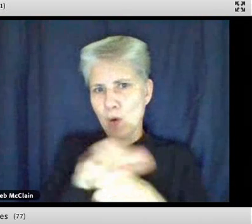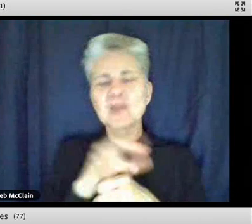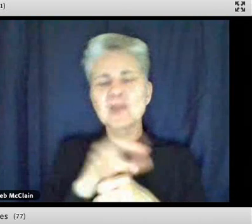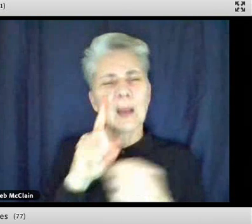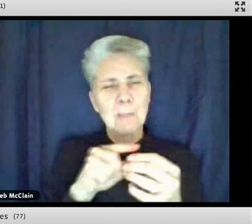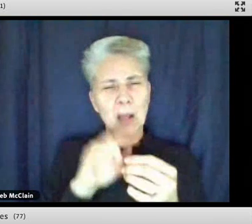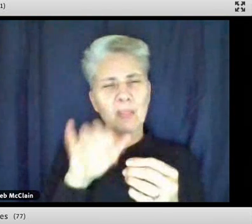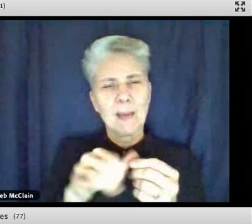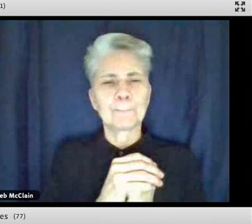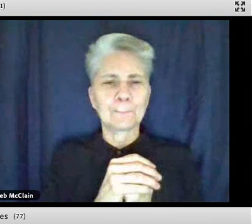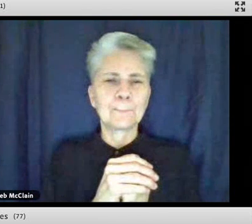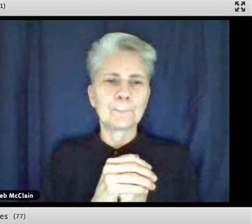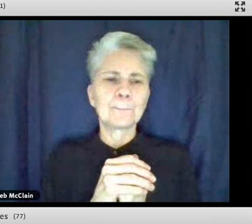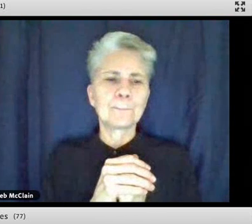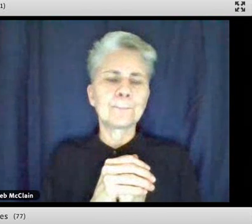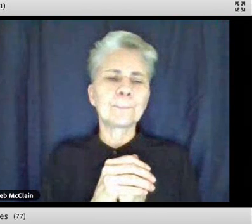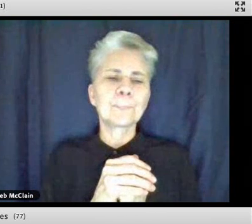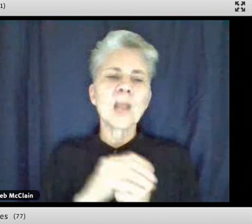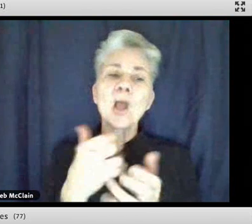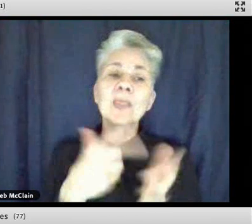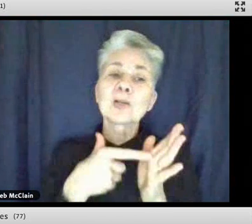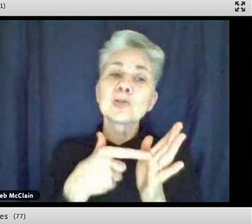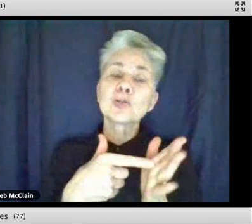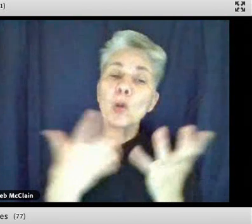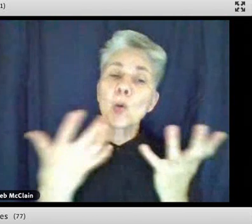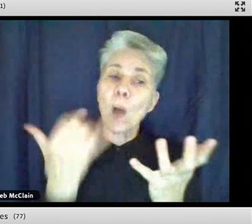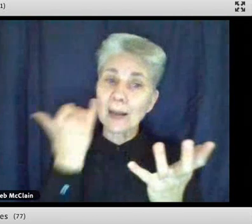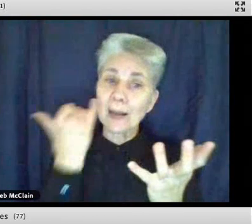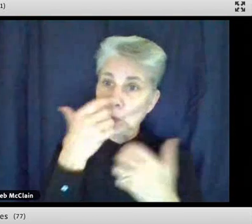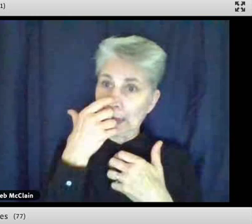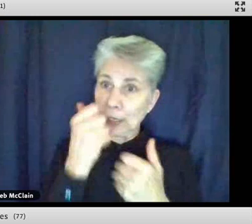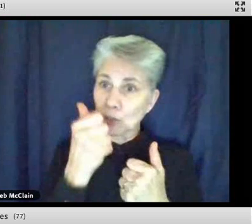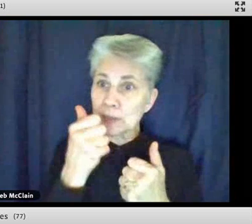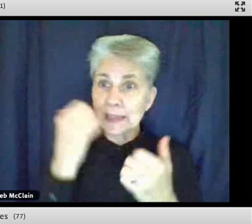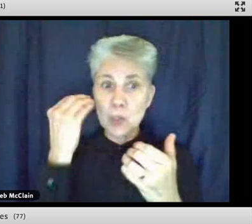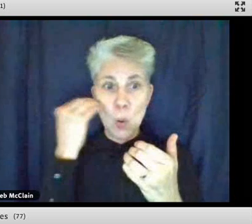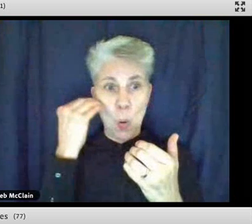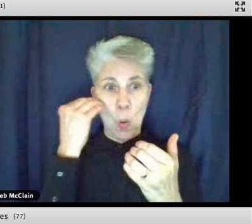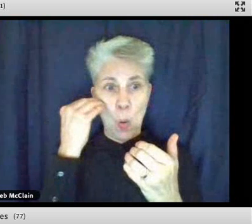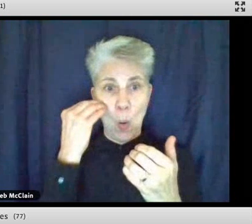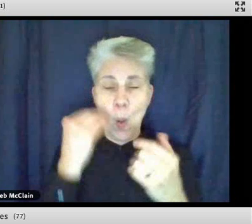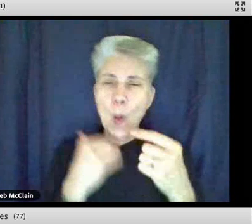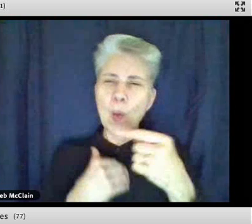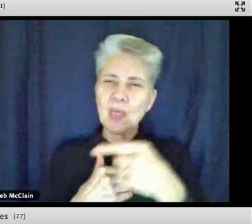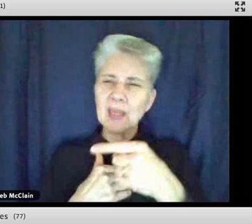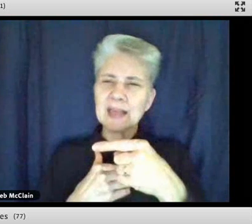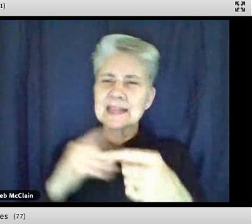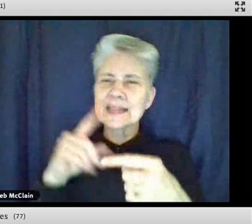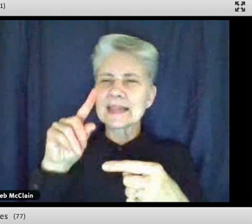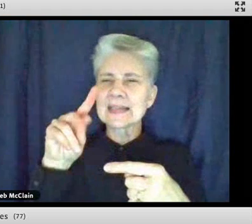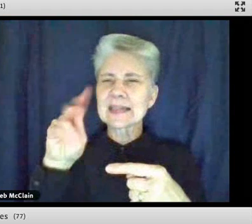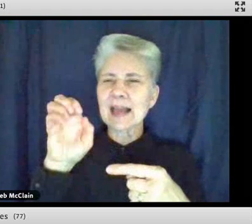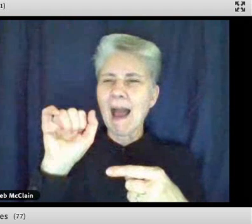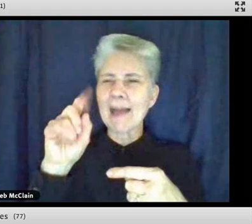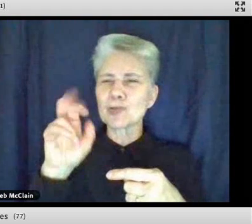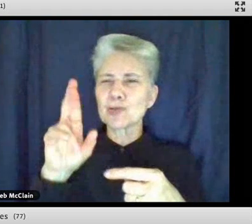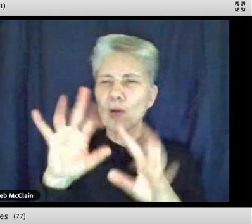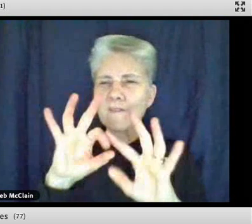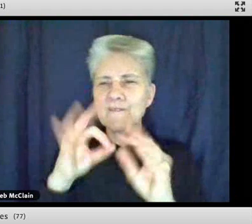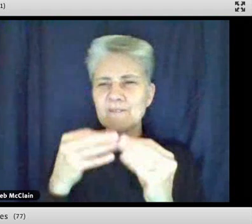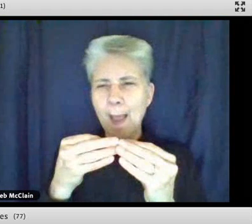wanted to show you, if you are interested in knowing, this is the Kaiser Family Foundation, and they have a bunch of different data and